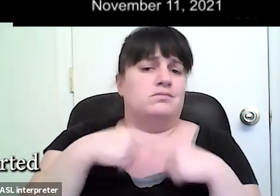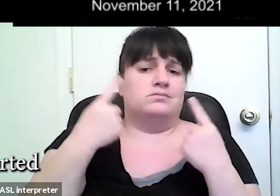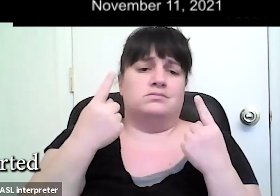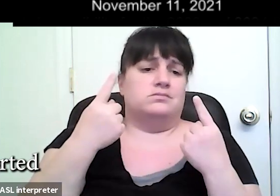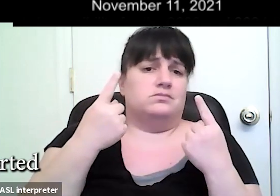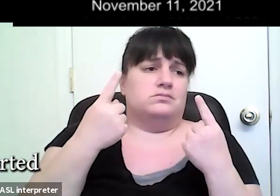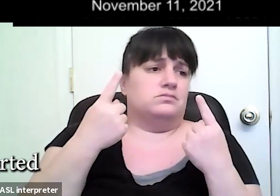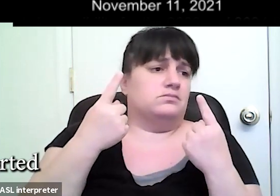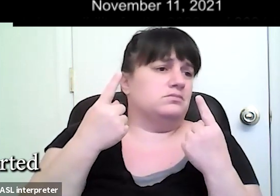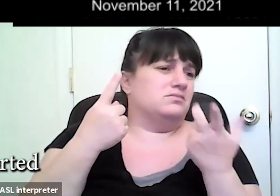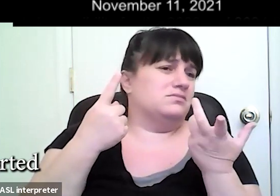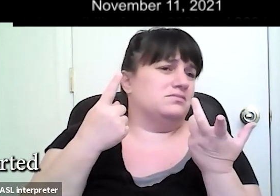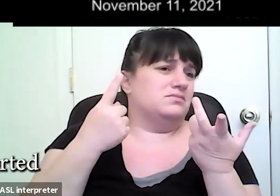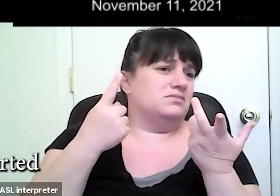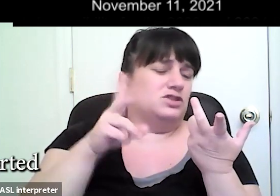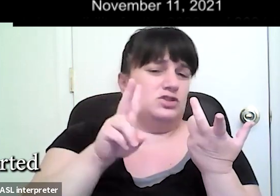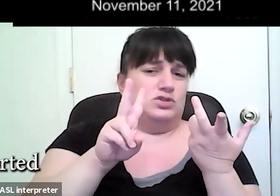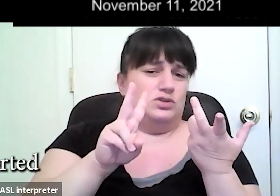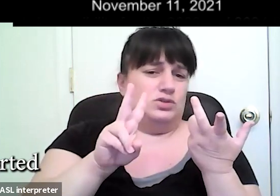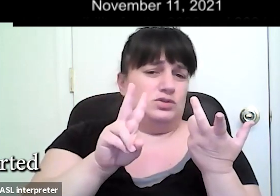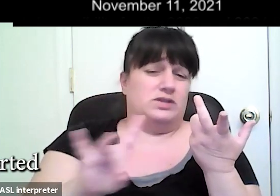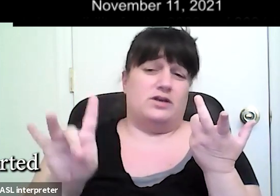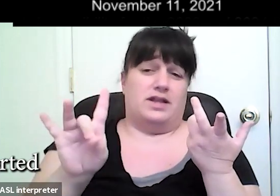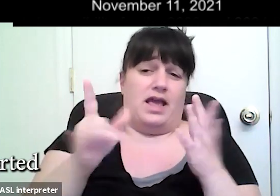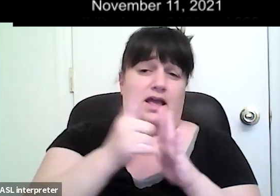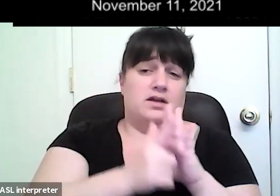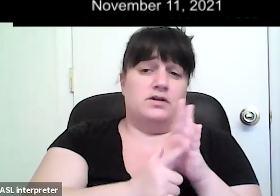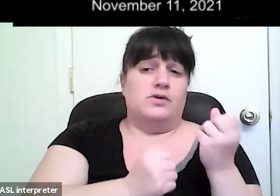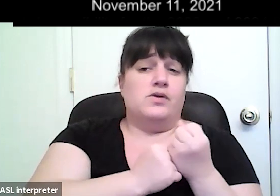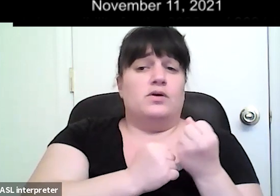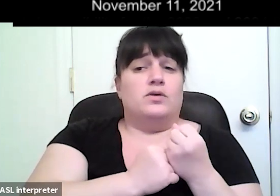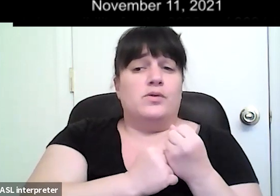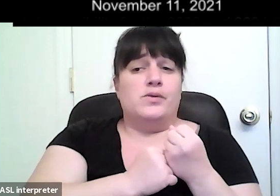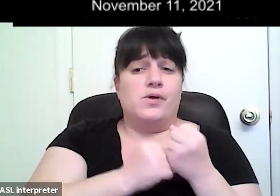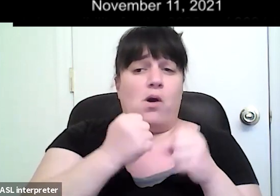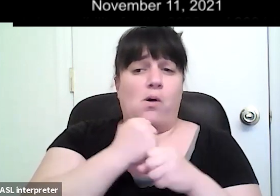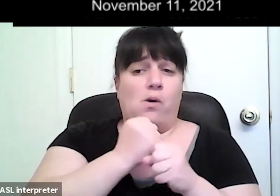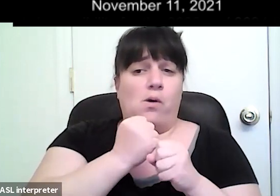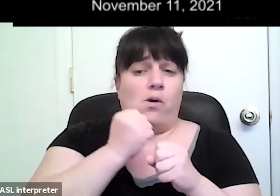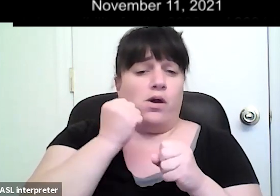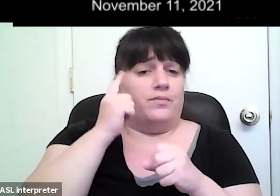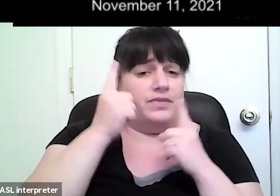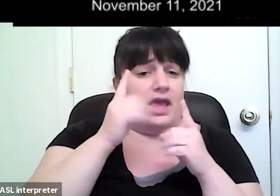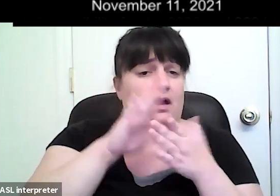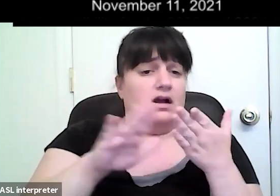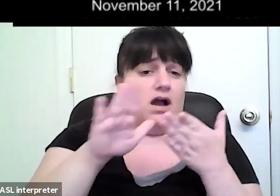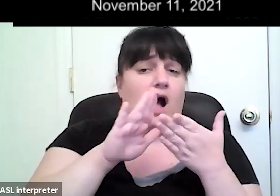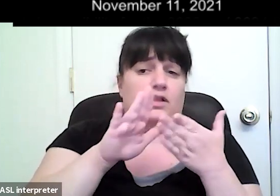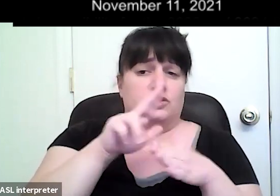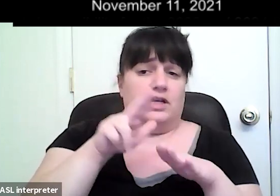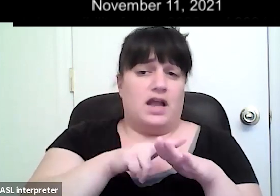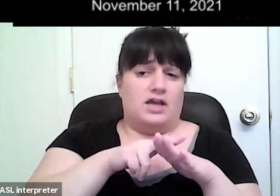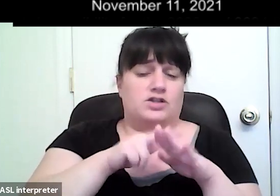past, well, since like 2008, legislation has supported, created Think College, which is a national